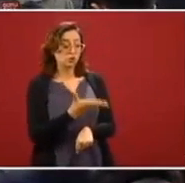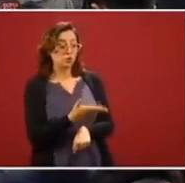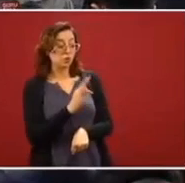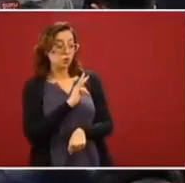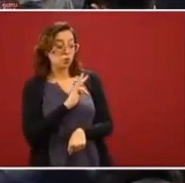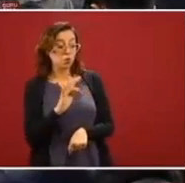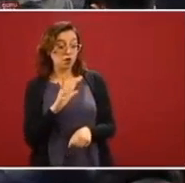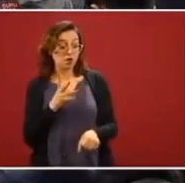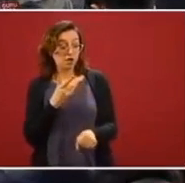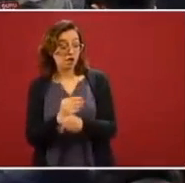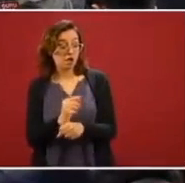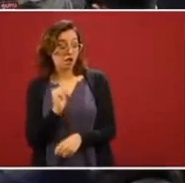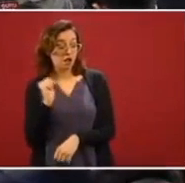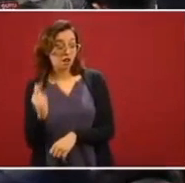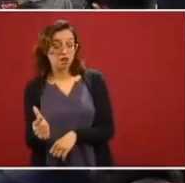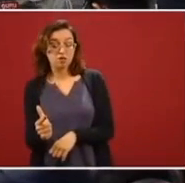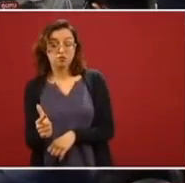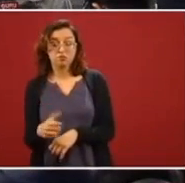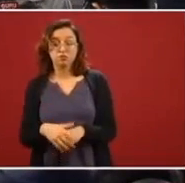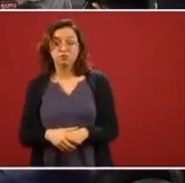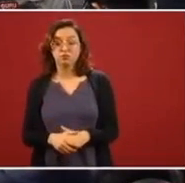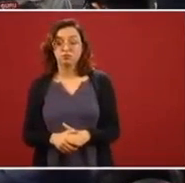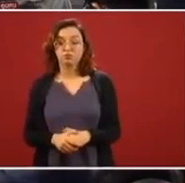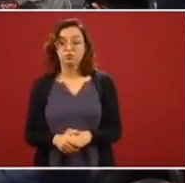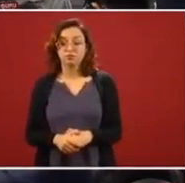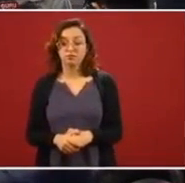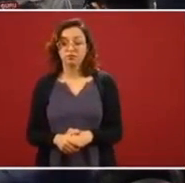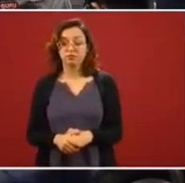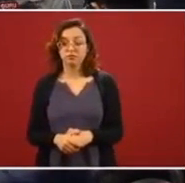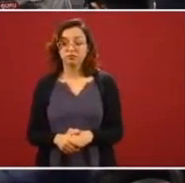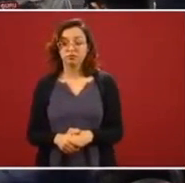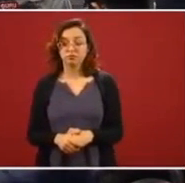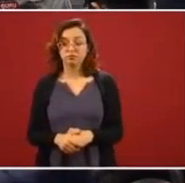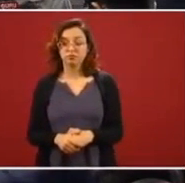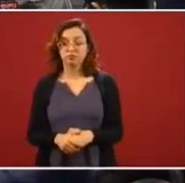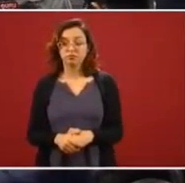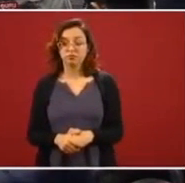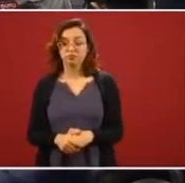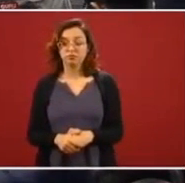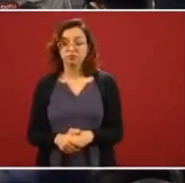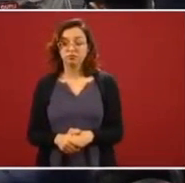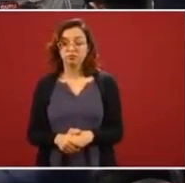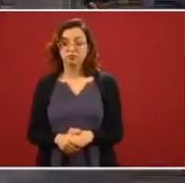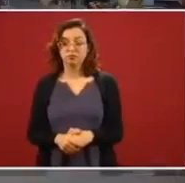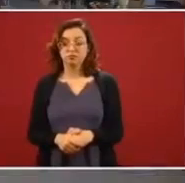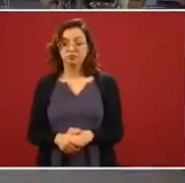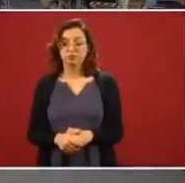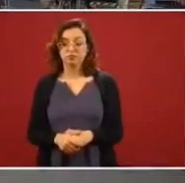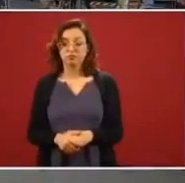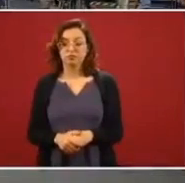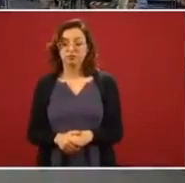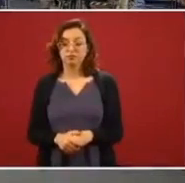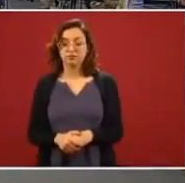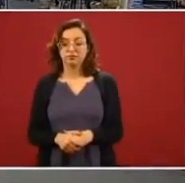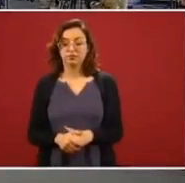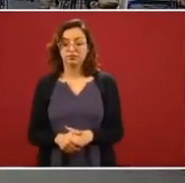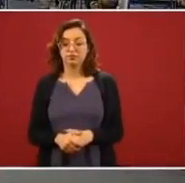tener algo que exponer. Sí. I don't know if you could have anything to add.